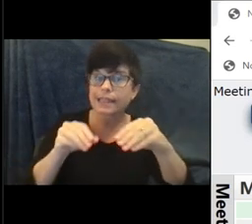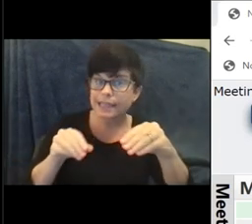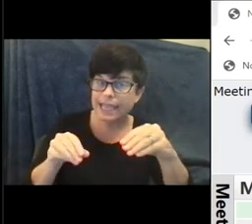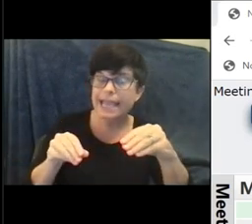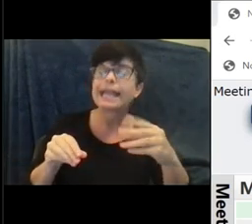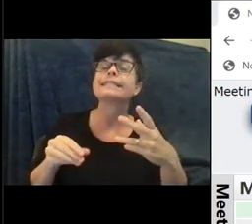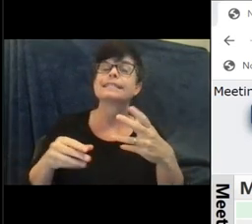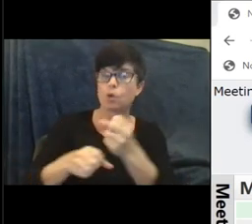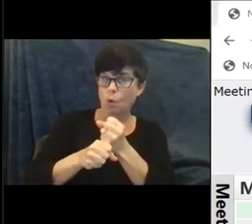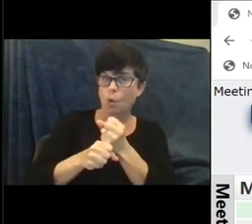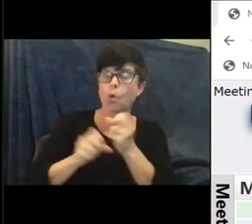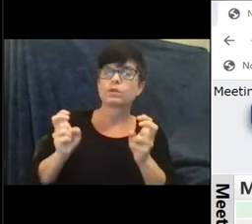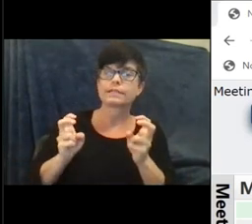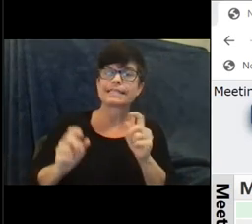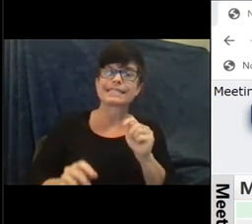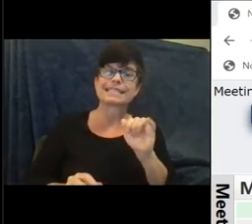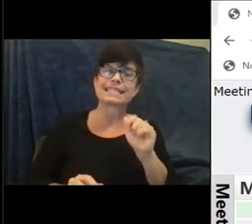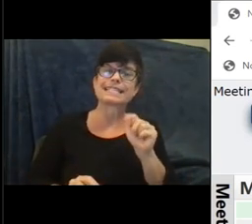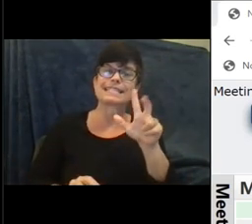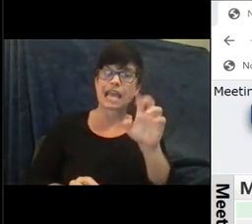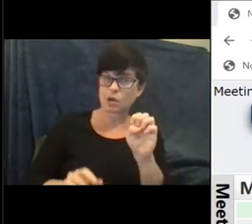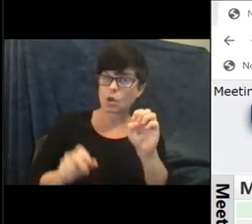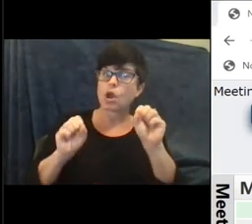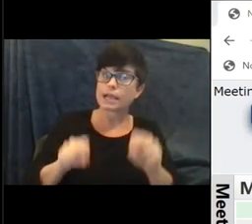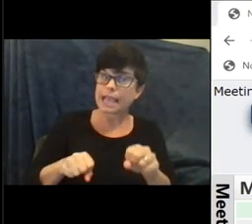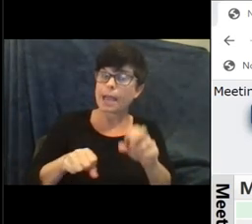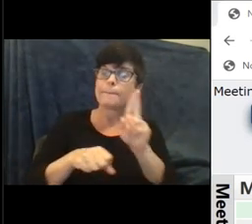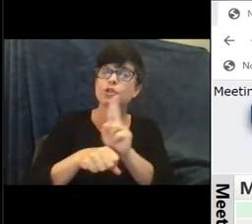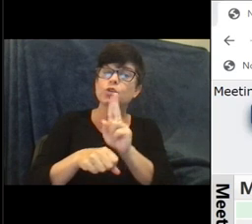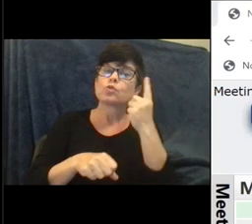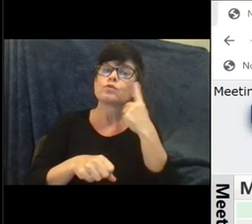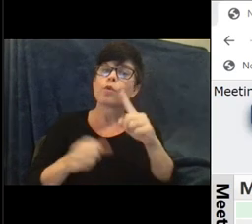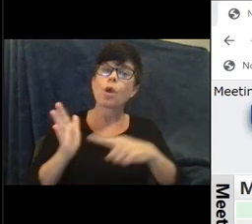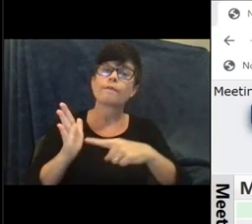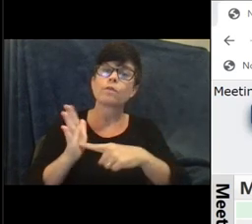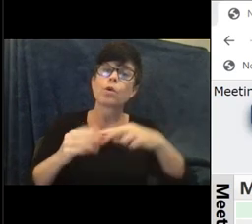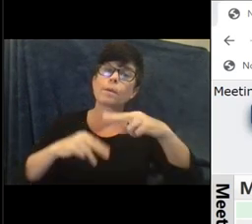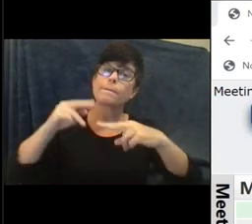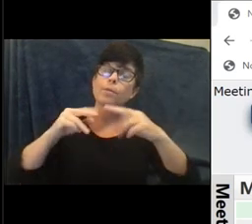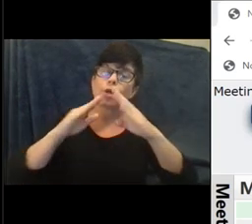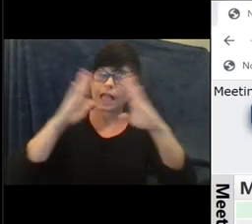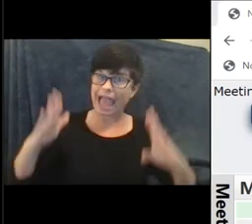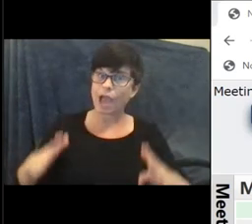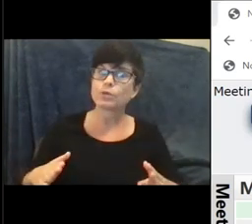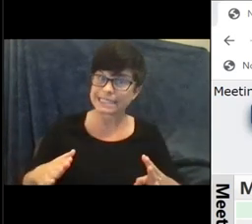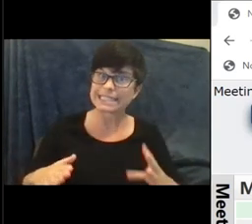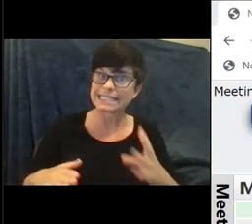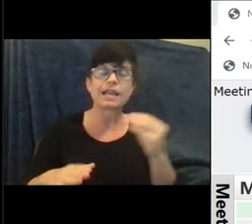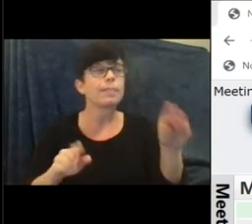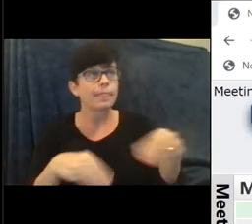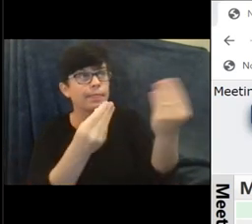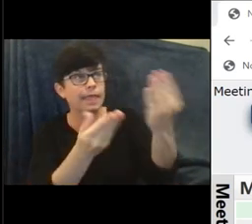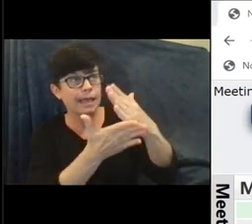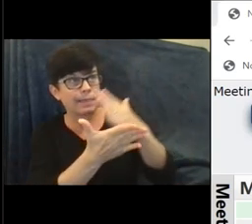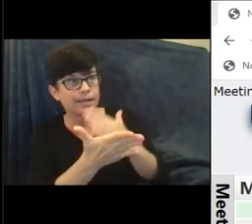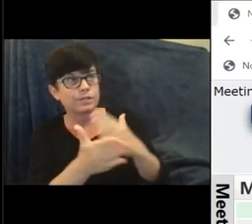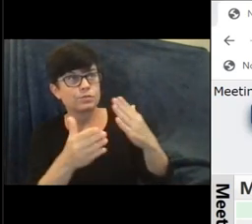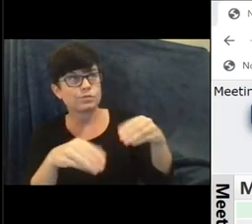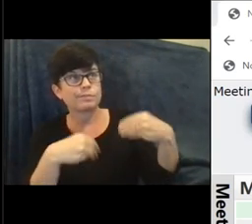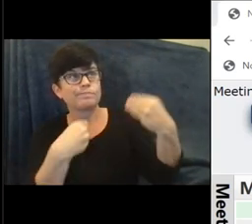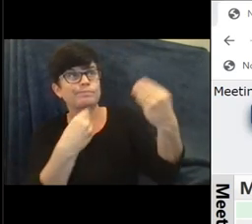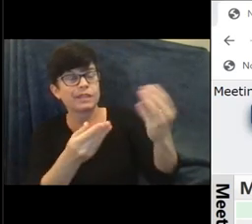title and which could be used for the development of affordable housing. That list will be provided by the CRA to the city, and it will be